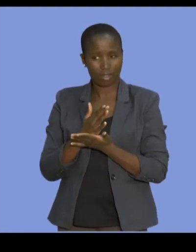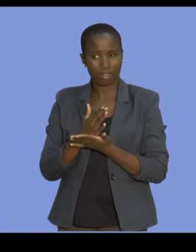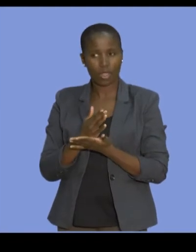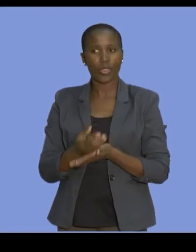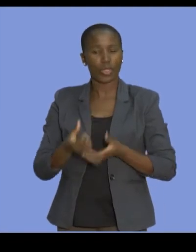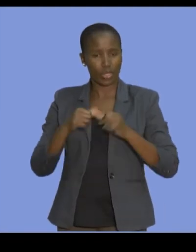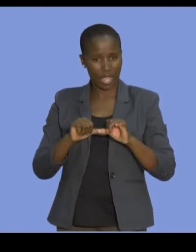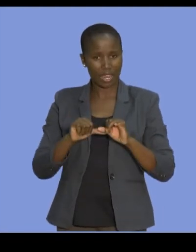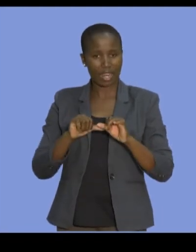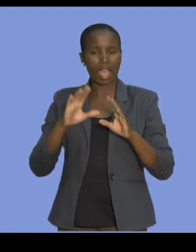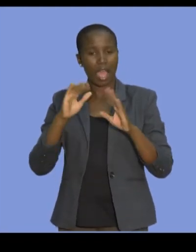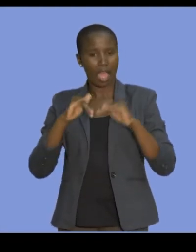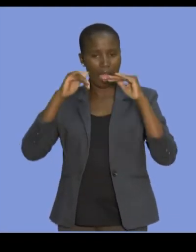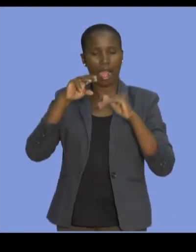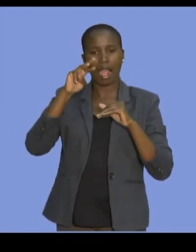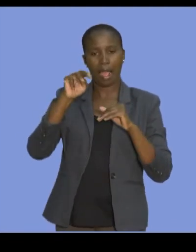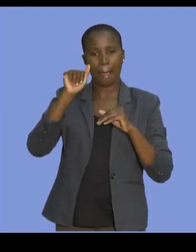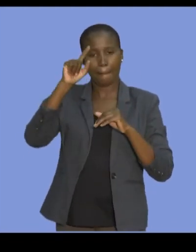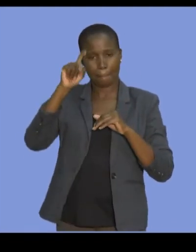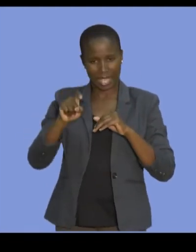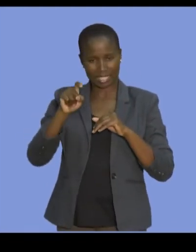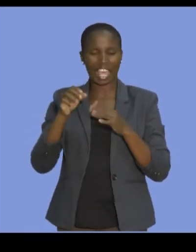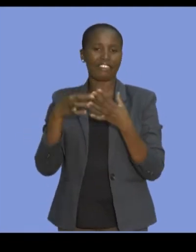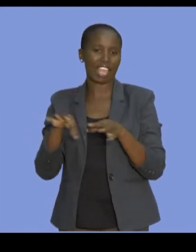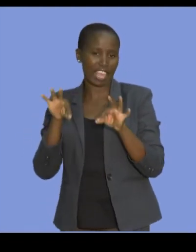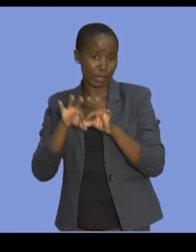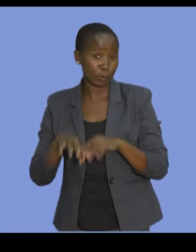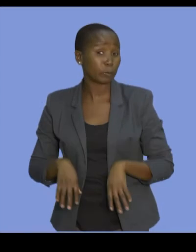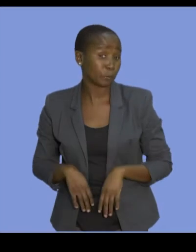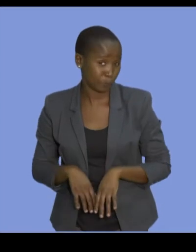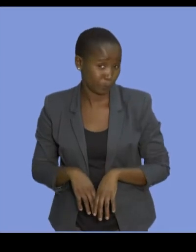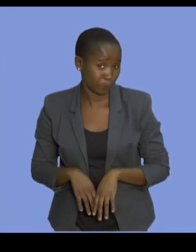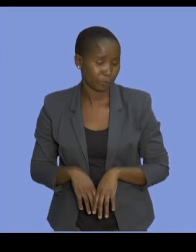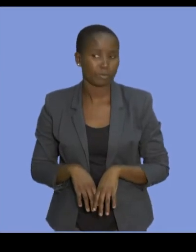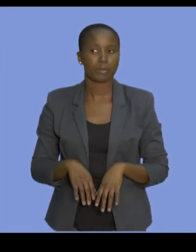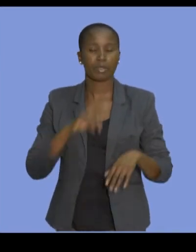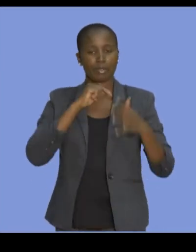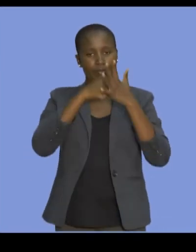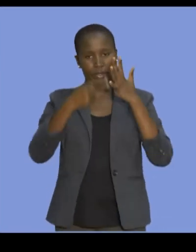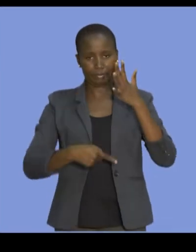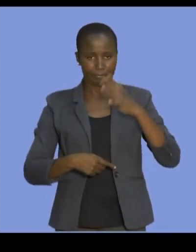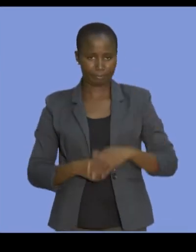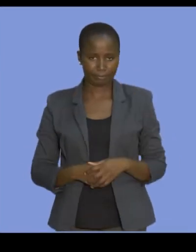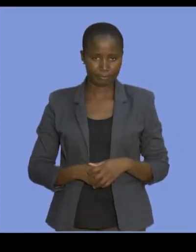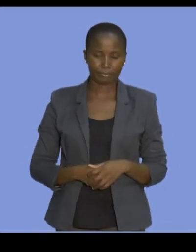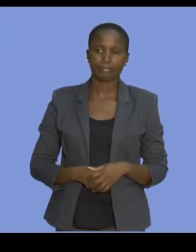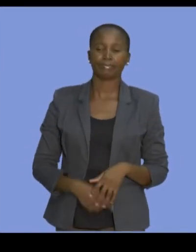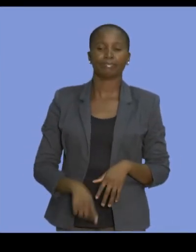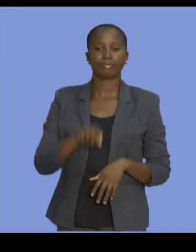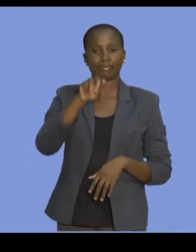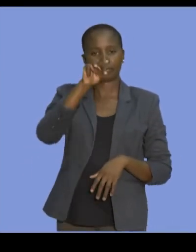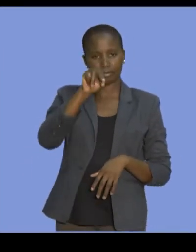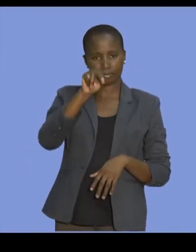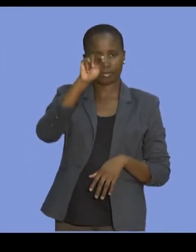and the maximum value. Okay? Those are the 5-number summary. Median, which is the